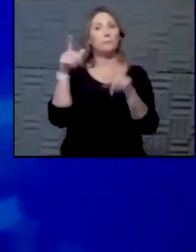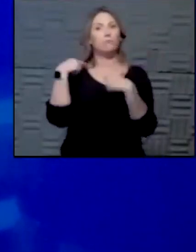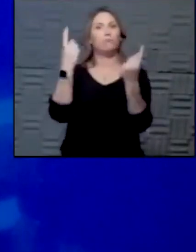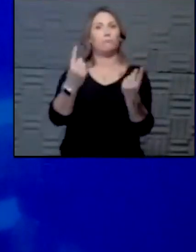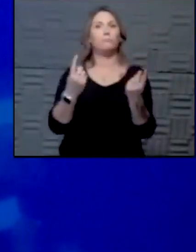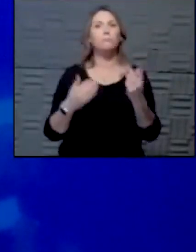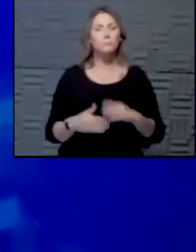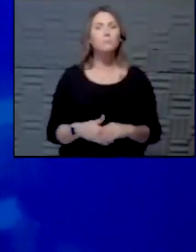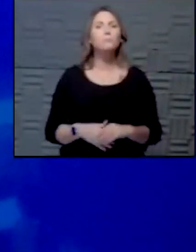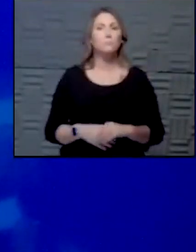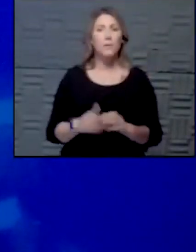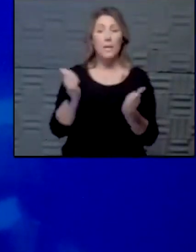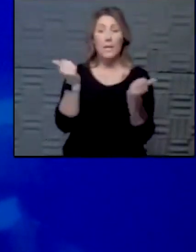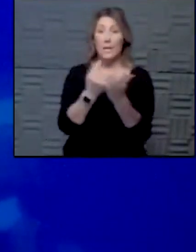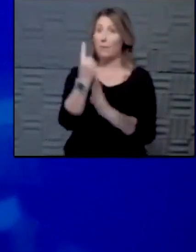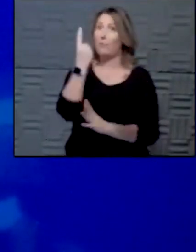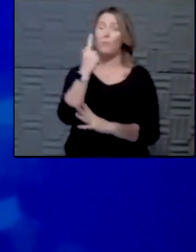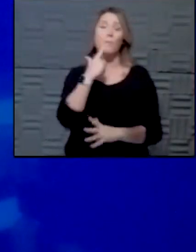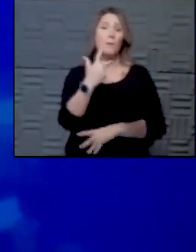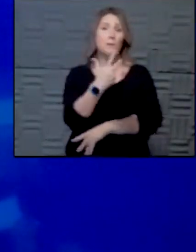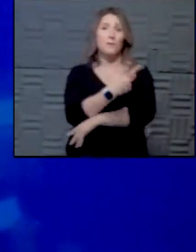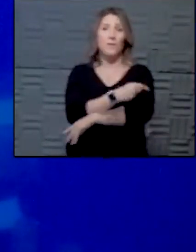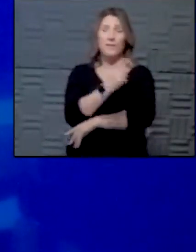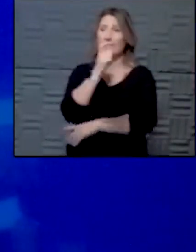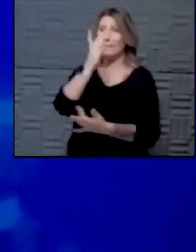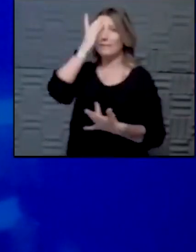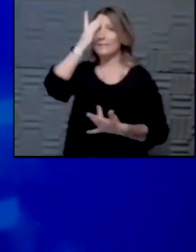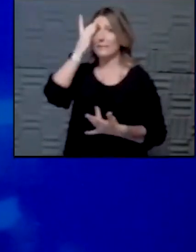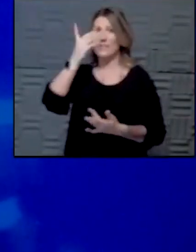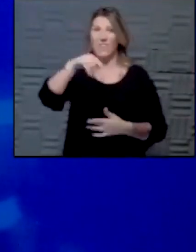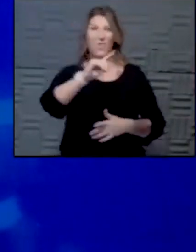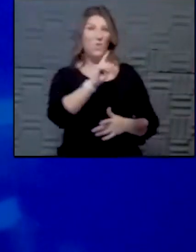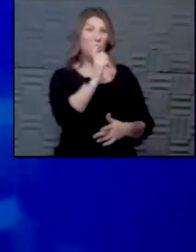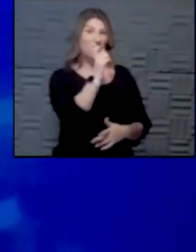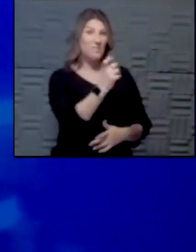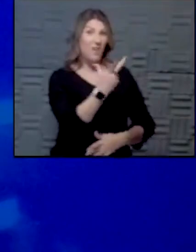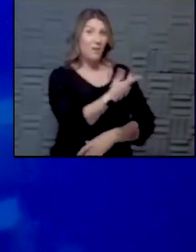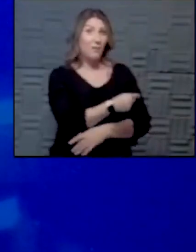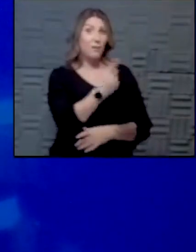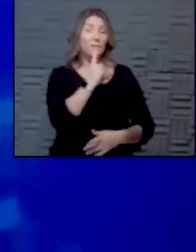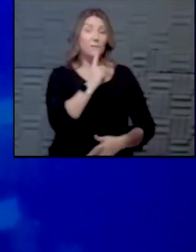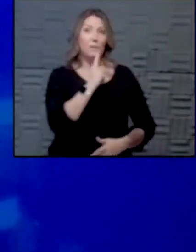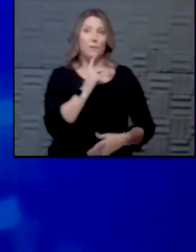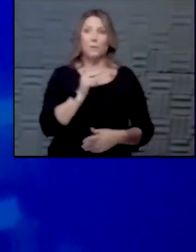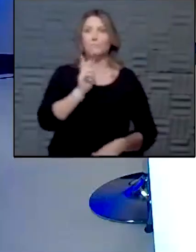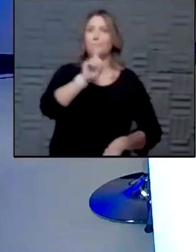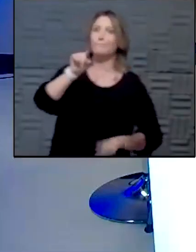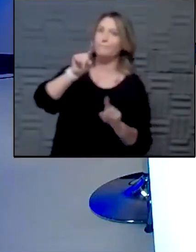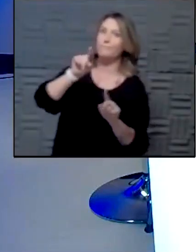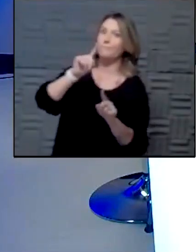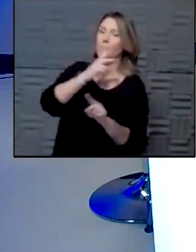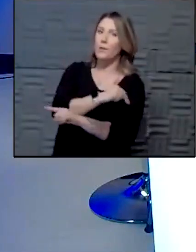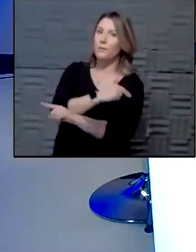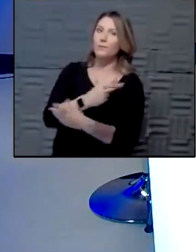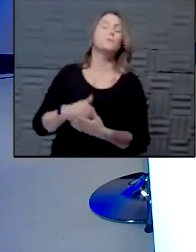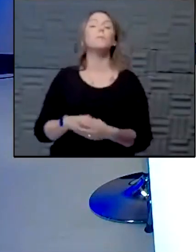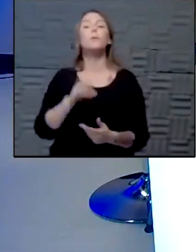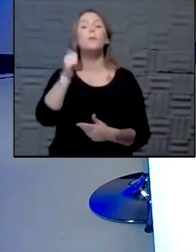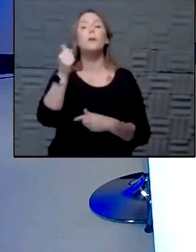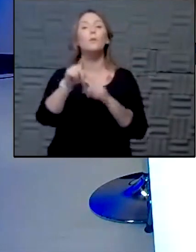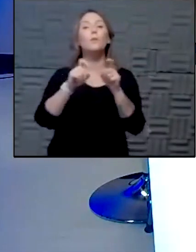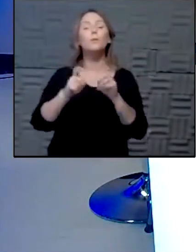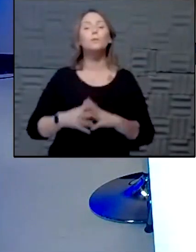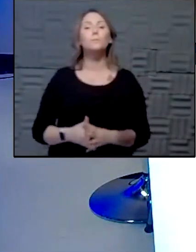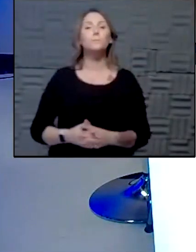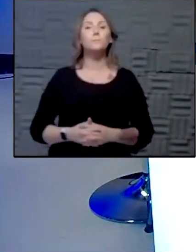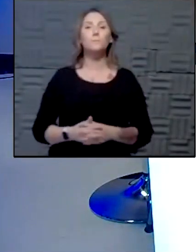that everybody's been vaccinated, not so sick. Those who aren't vaccinated, they're still coming in the hospital. Other questions?